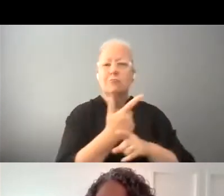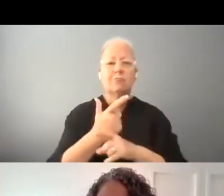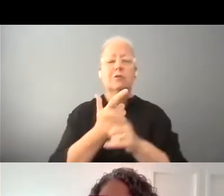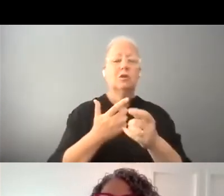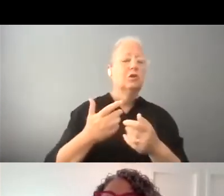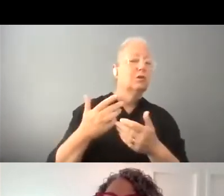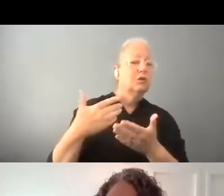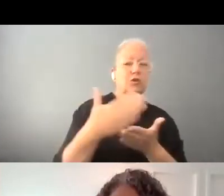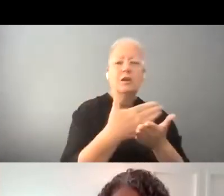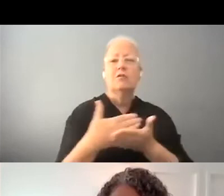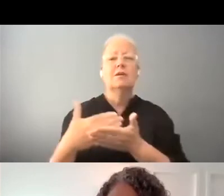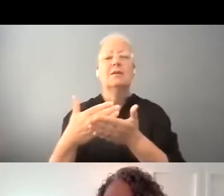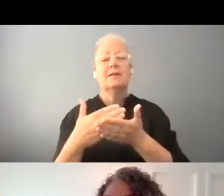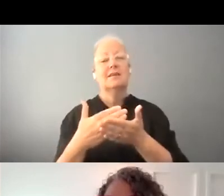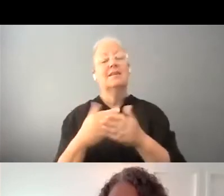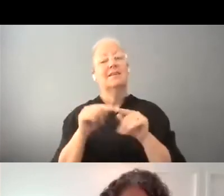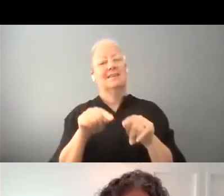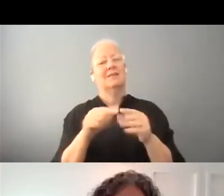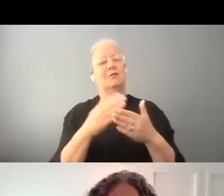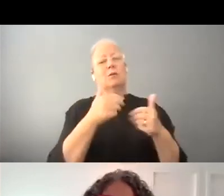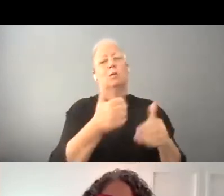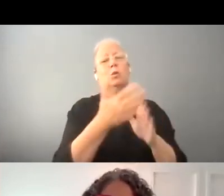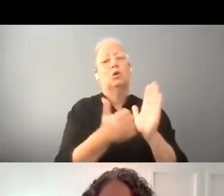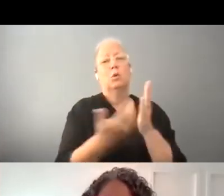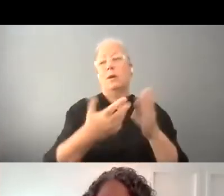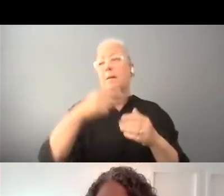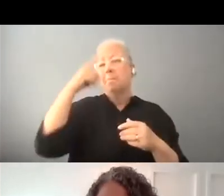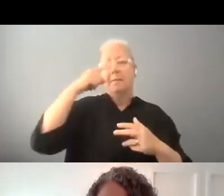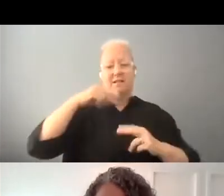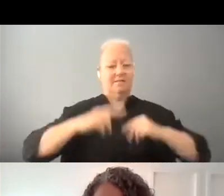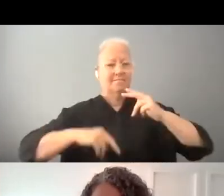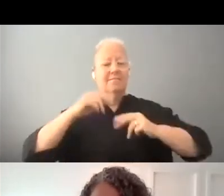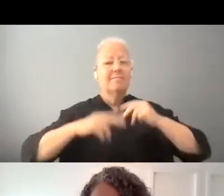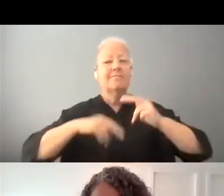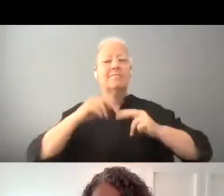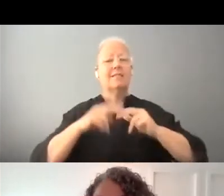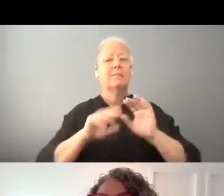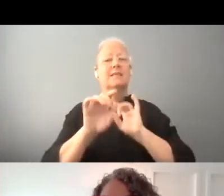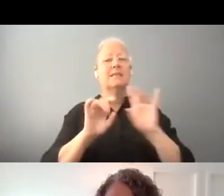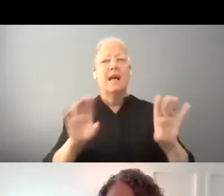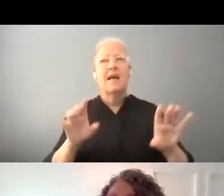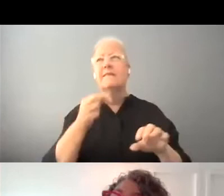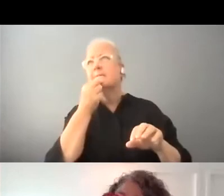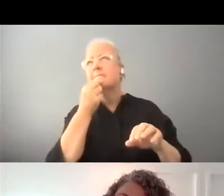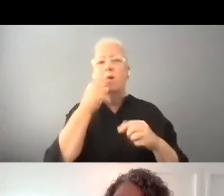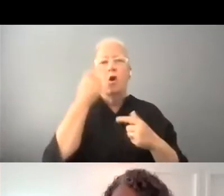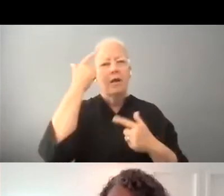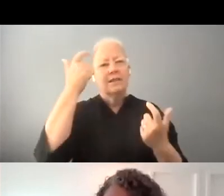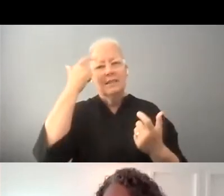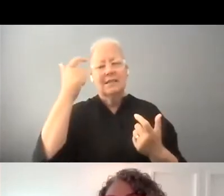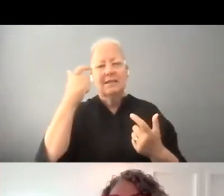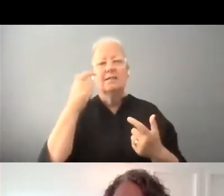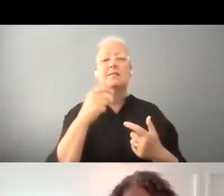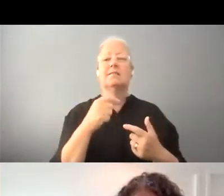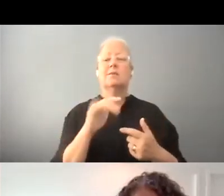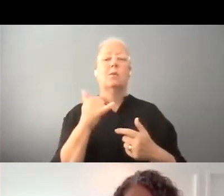workshop where other people are growing and going off and taking hold of ideas. It helps you go, wow, well, I saw that,